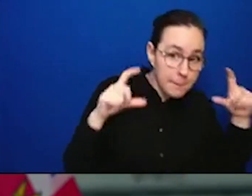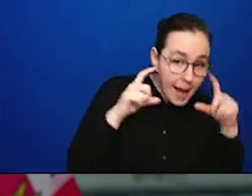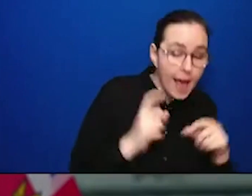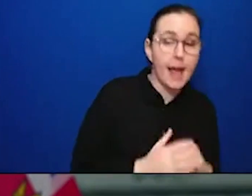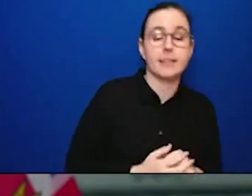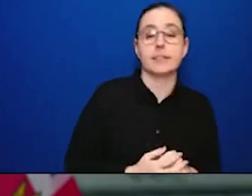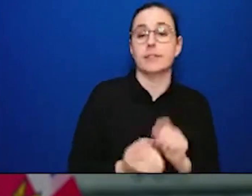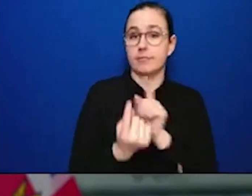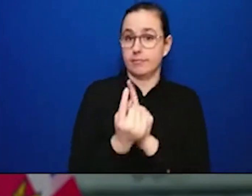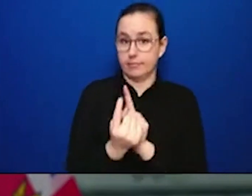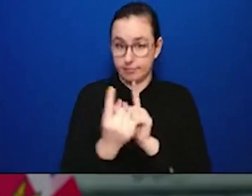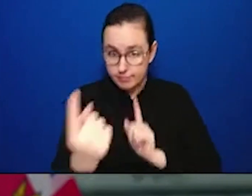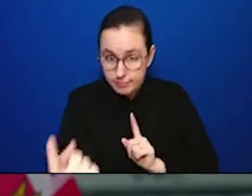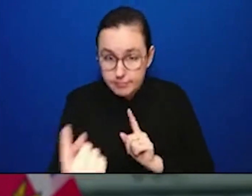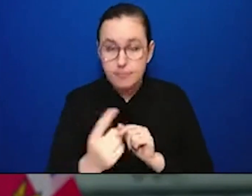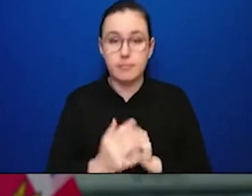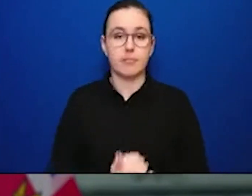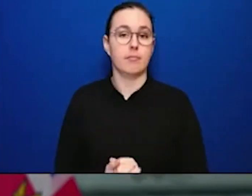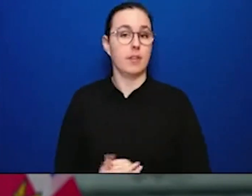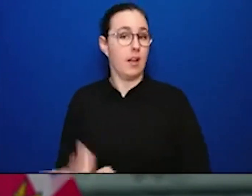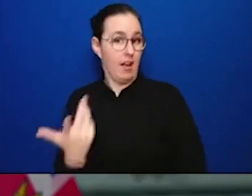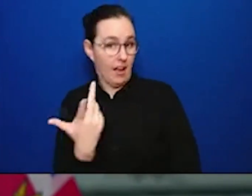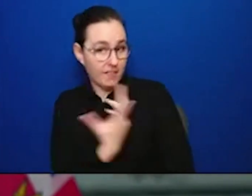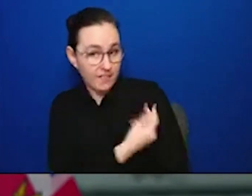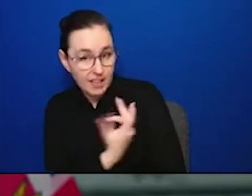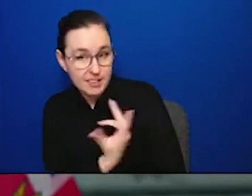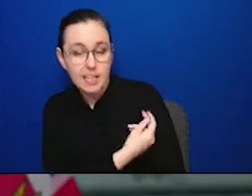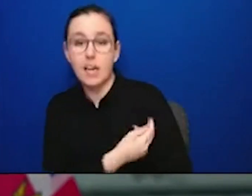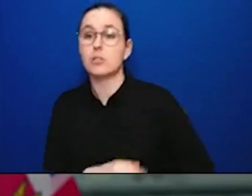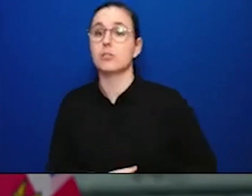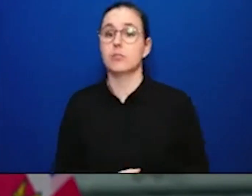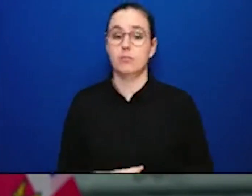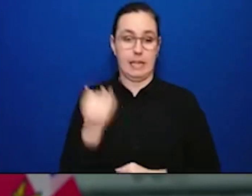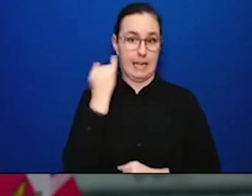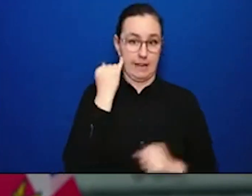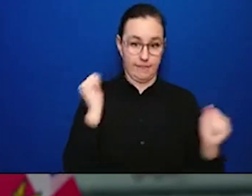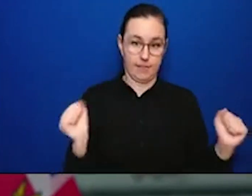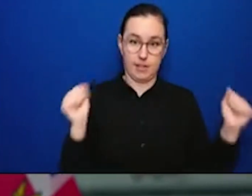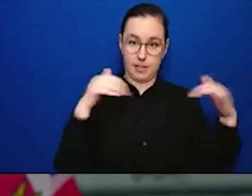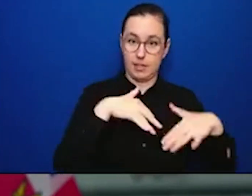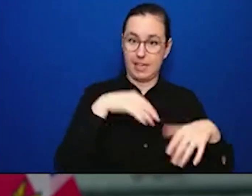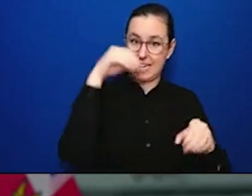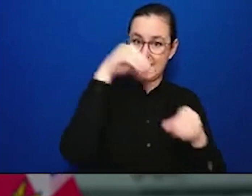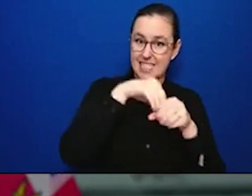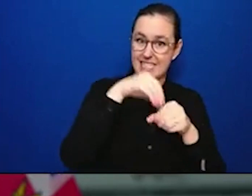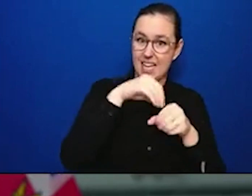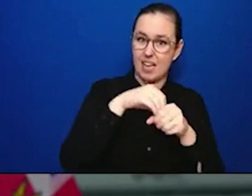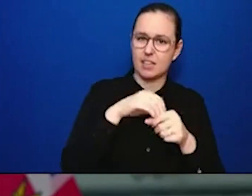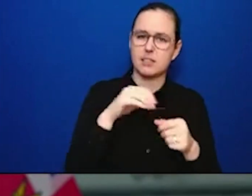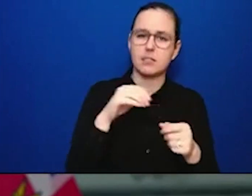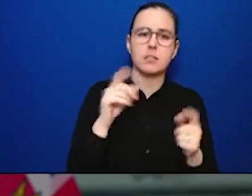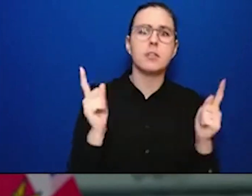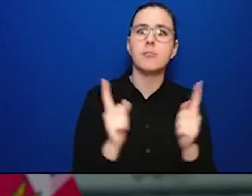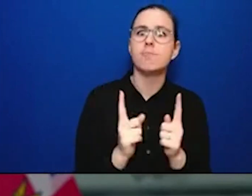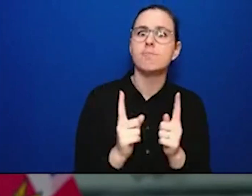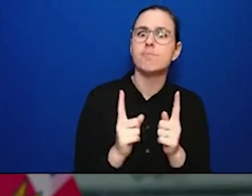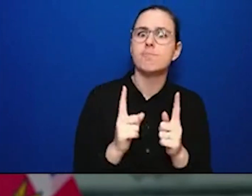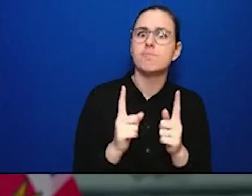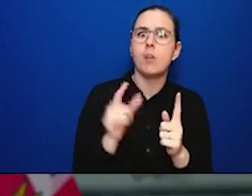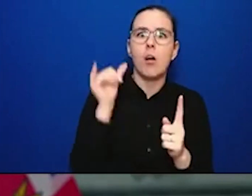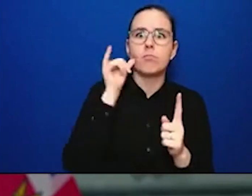space, particularly if the ventilation is poor. I know some people have called for the increased use of respirators